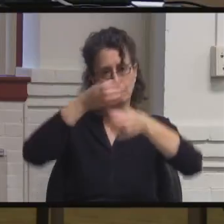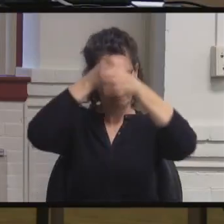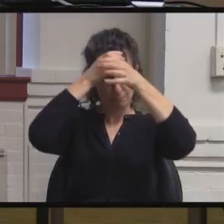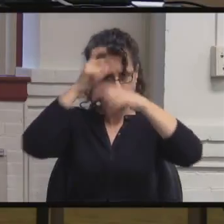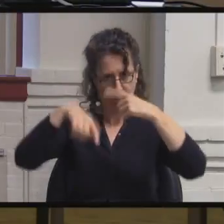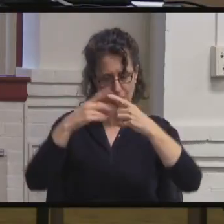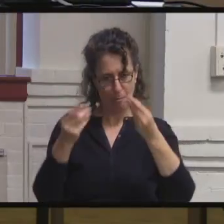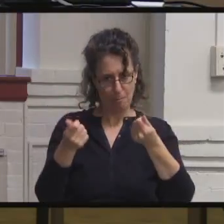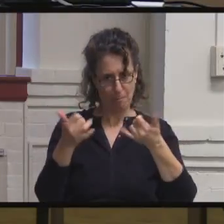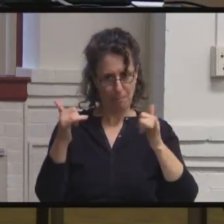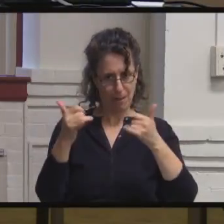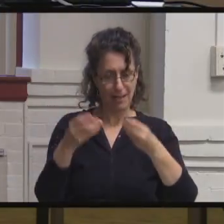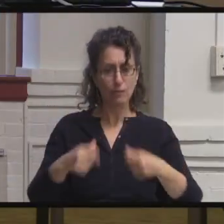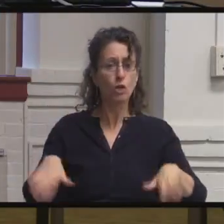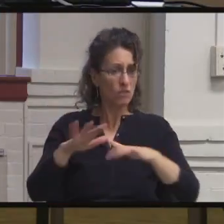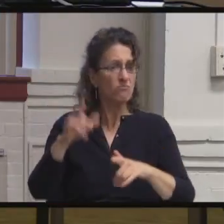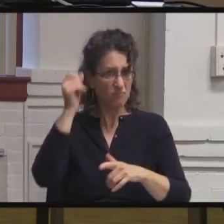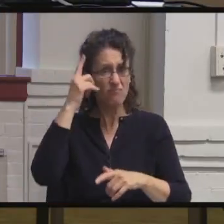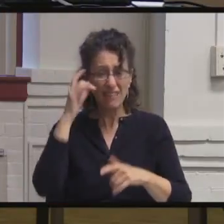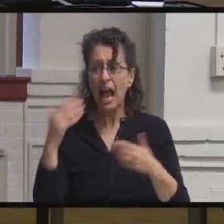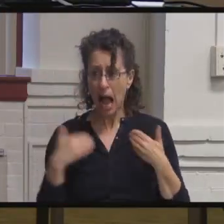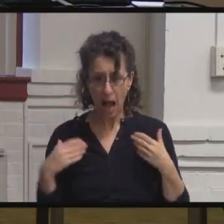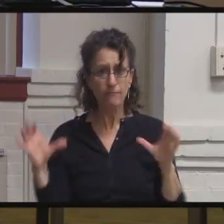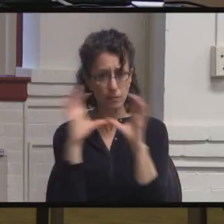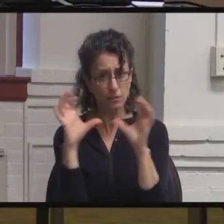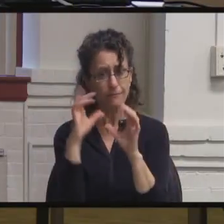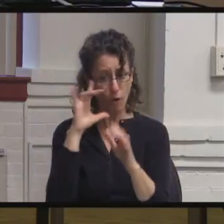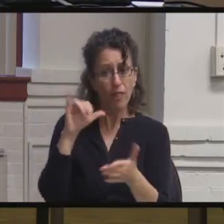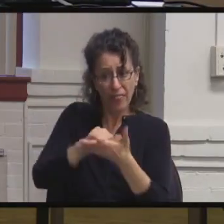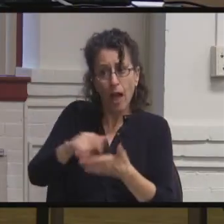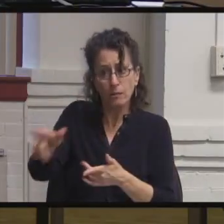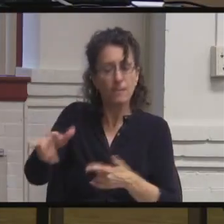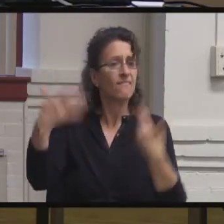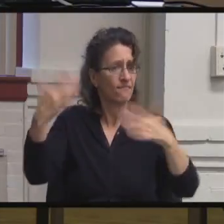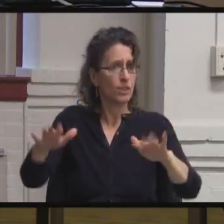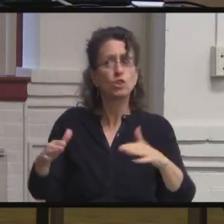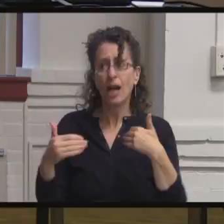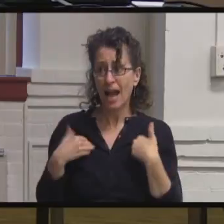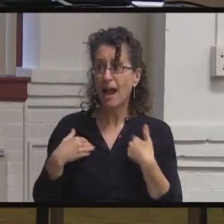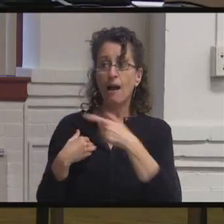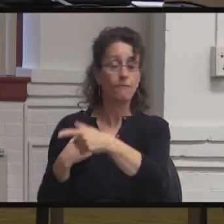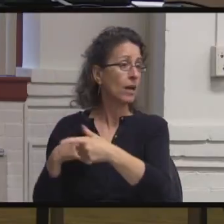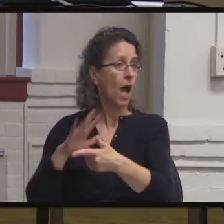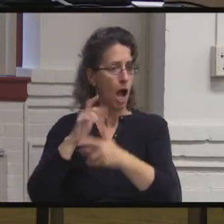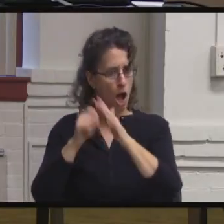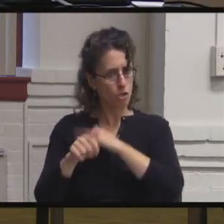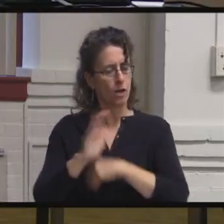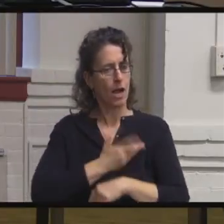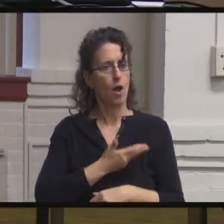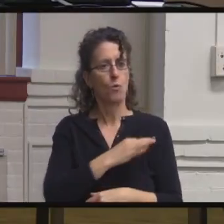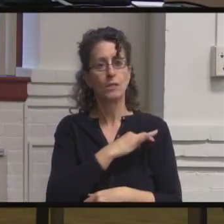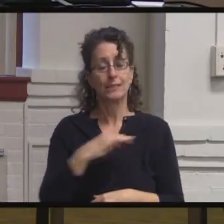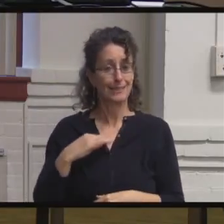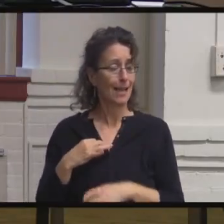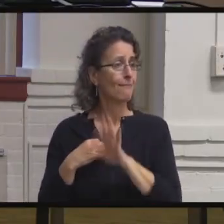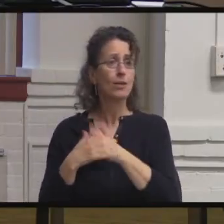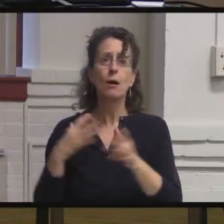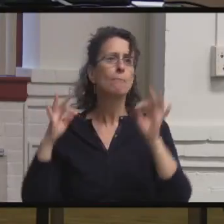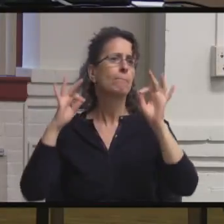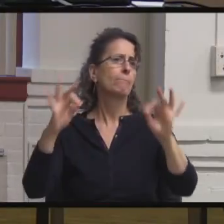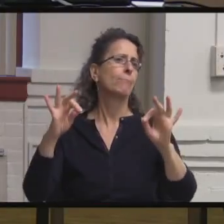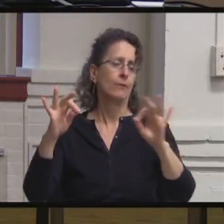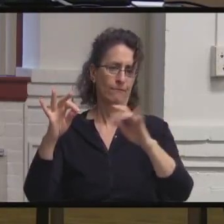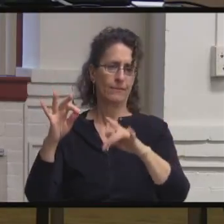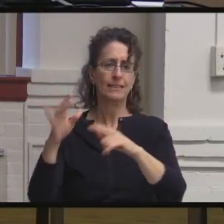So no, we have various people in the community contact us from time to time, knowing that Rec and Parks probably has somebody that is certified, and